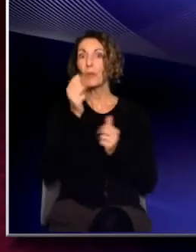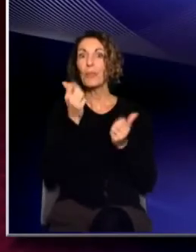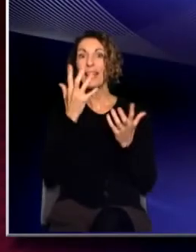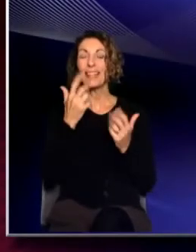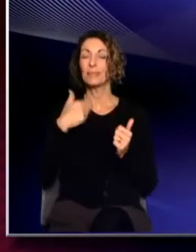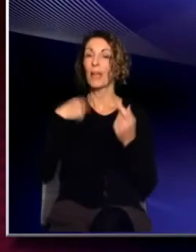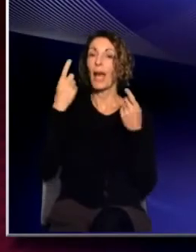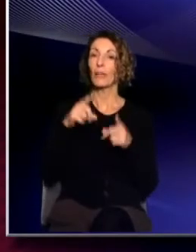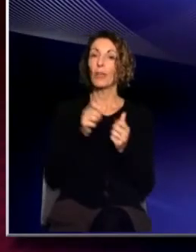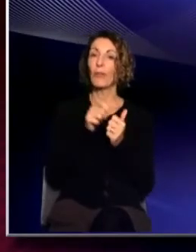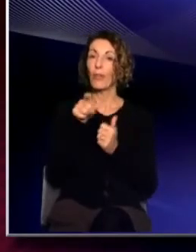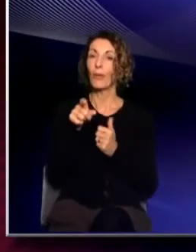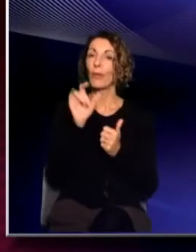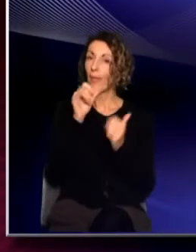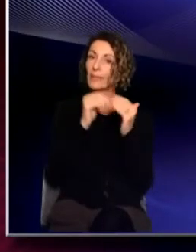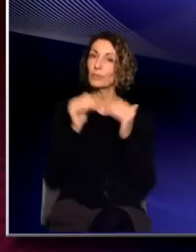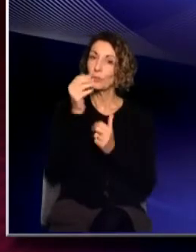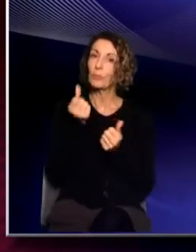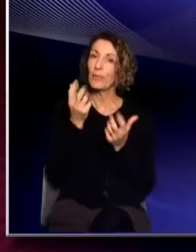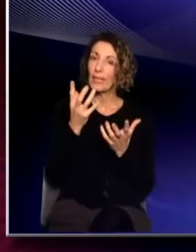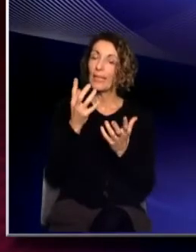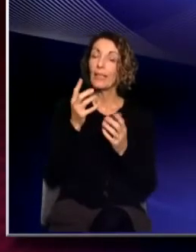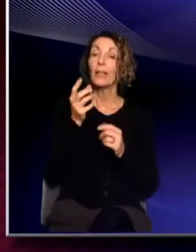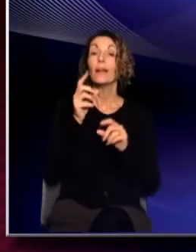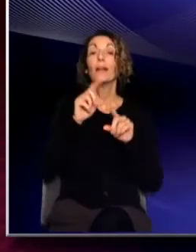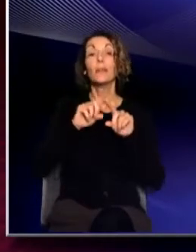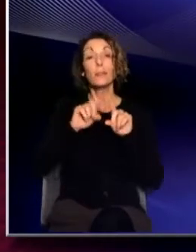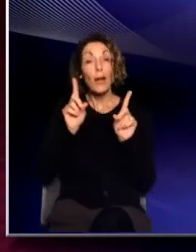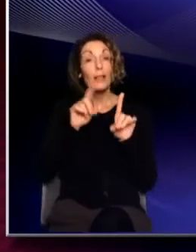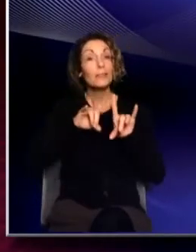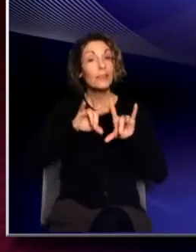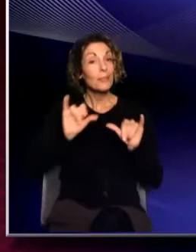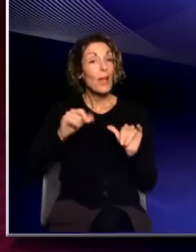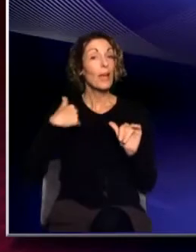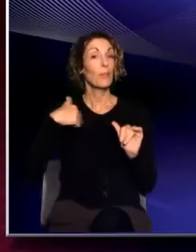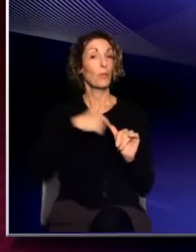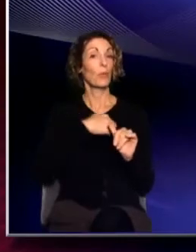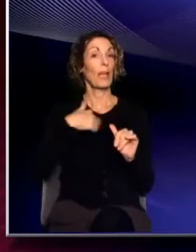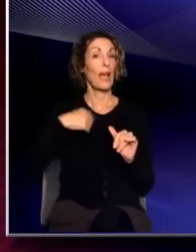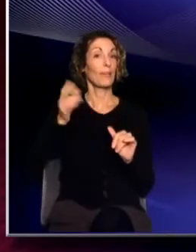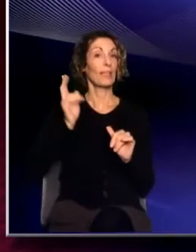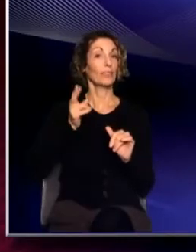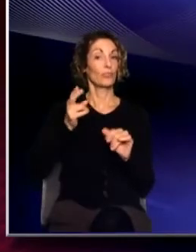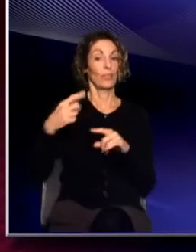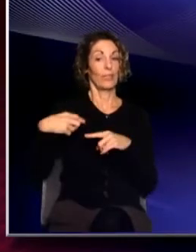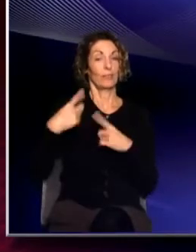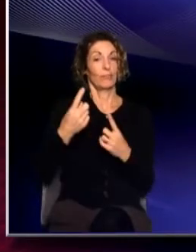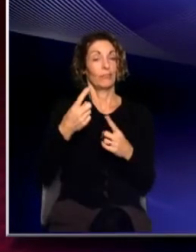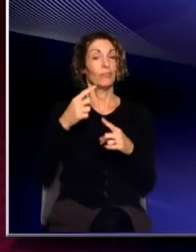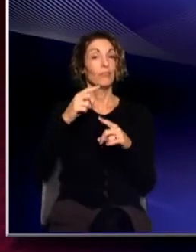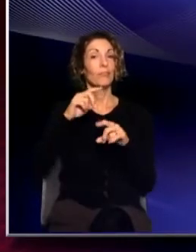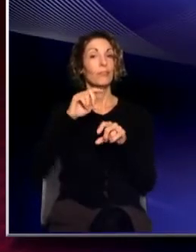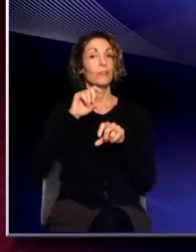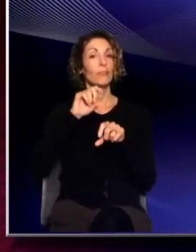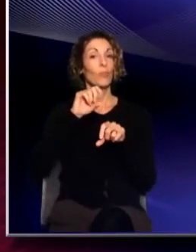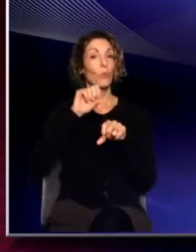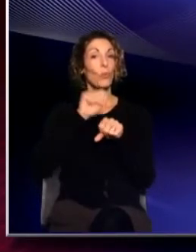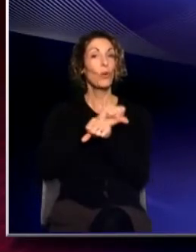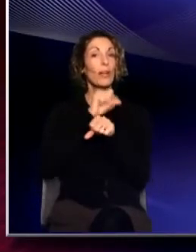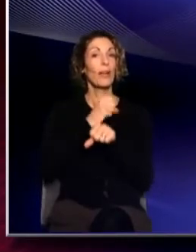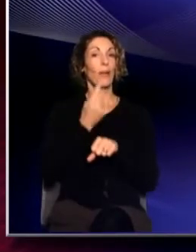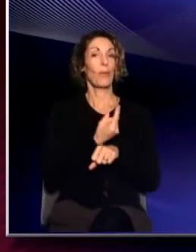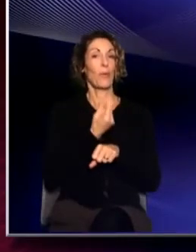is too many. At the same time, we have a history of working in